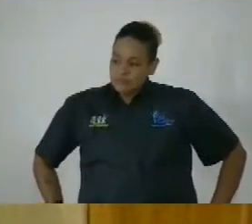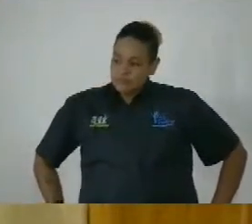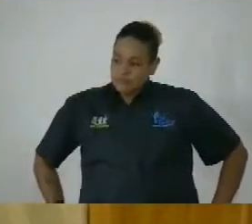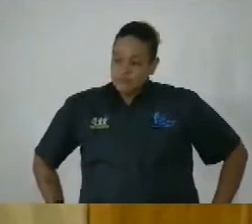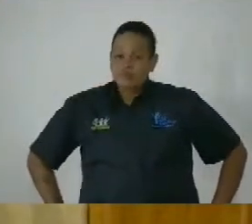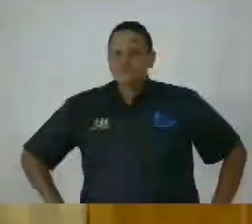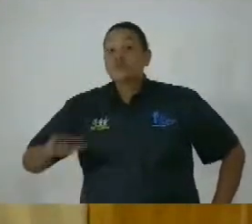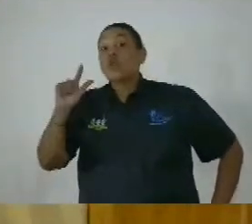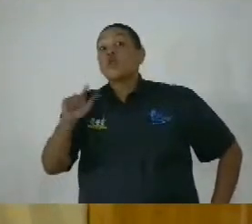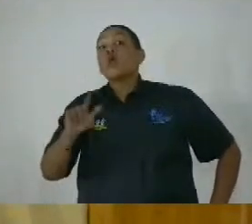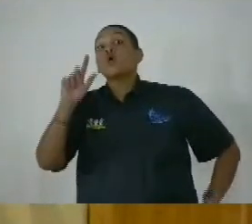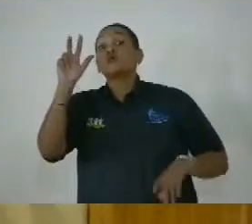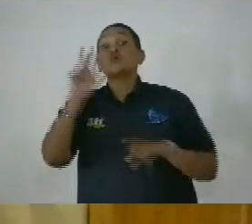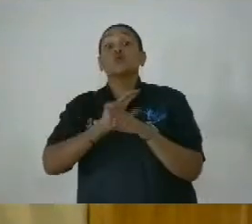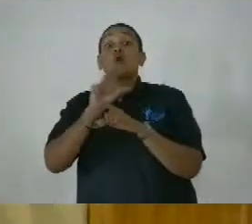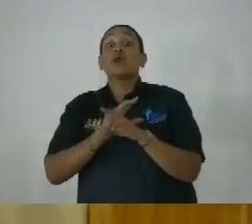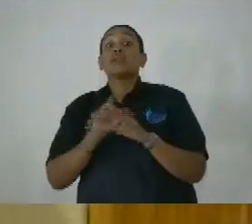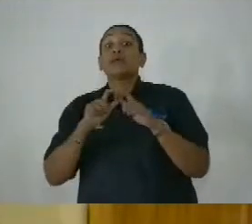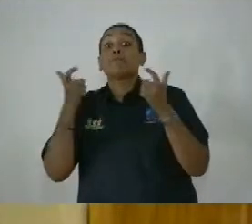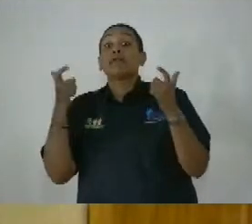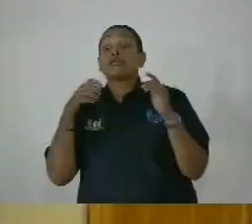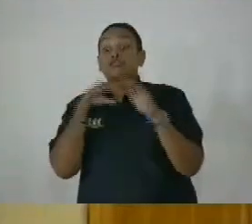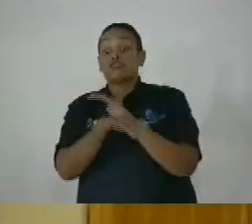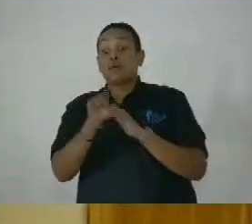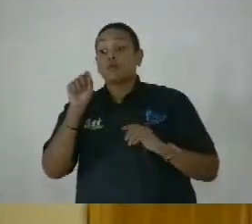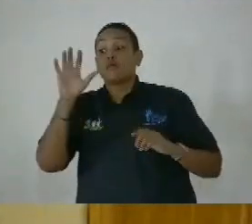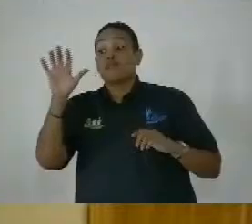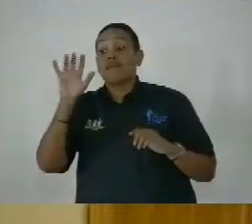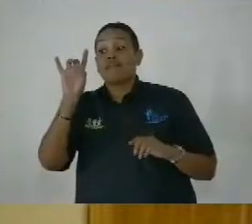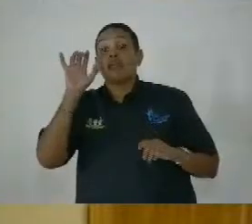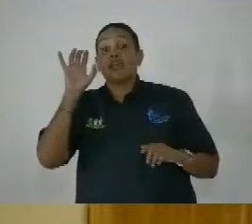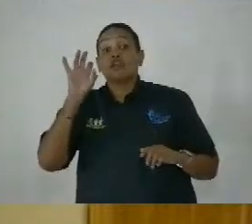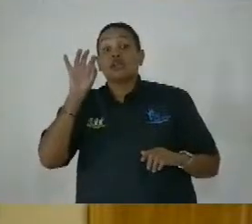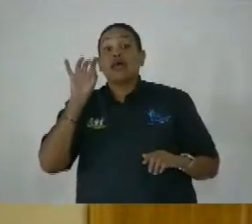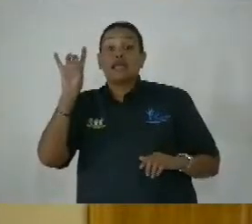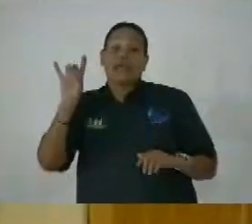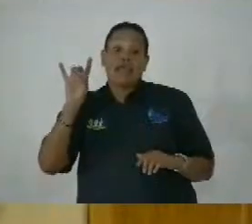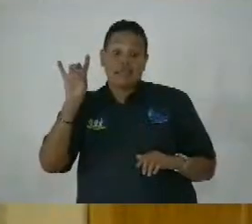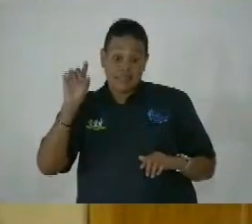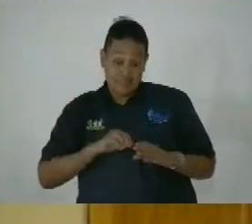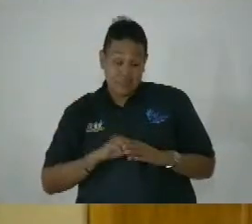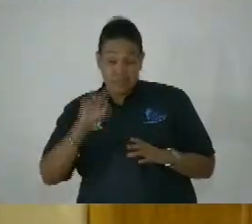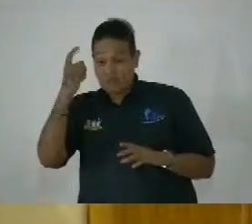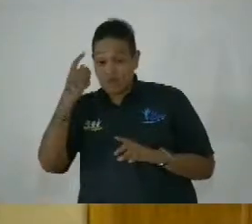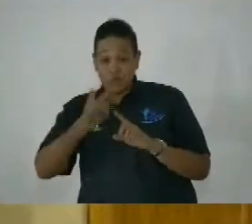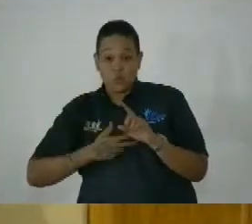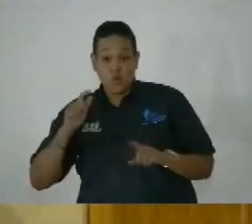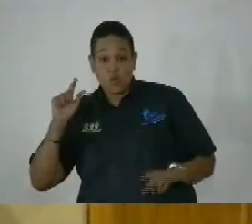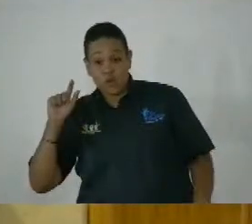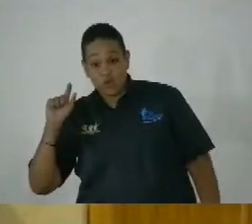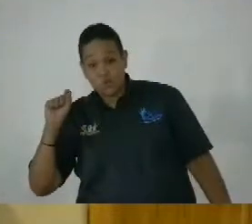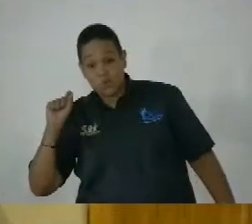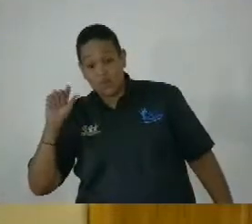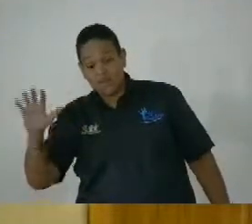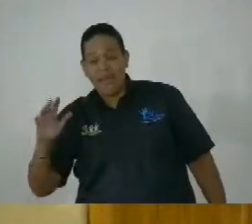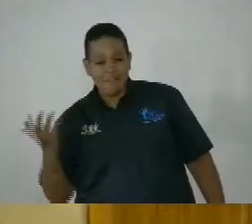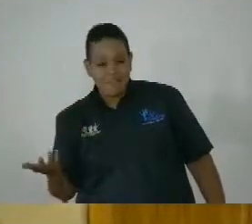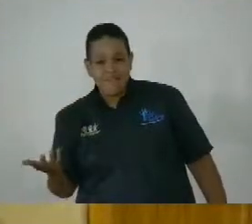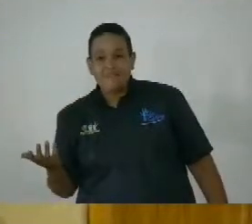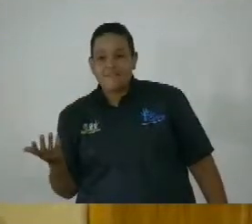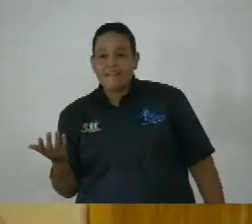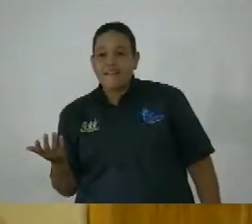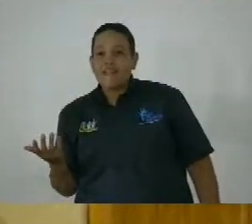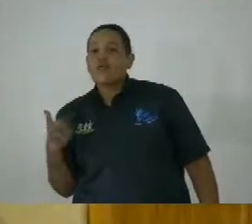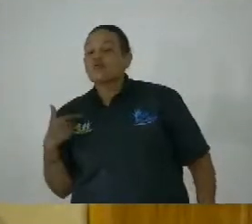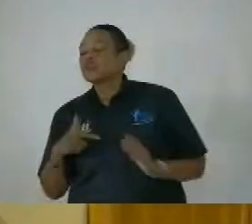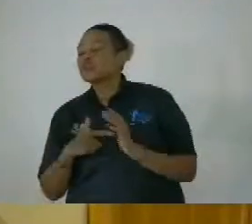lowest quarterly major crimes in 25 years, 898 cases in Q1 2025. So we are seeing enough indication